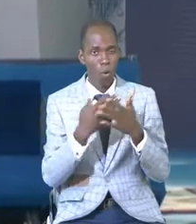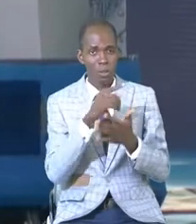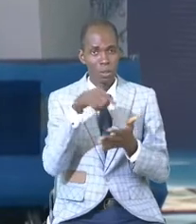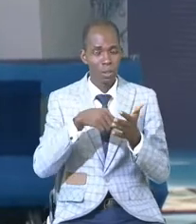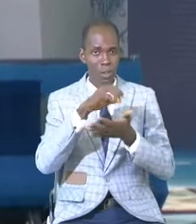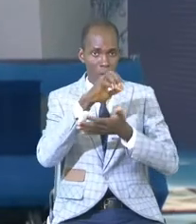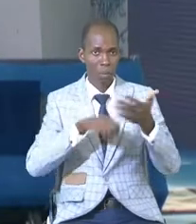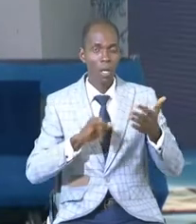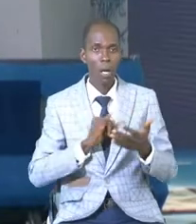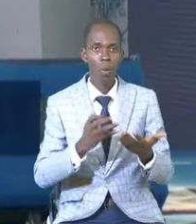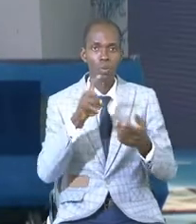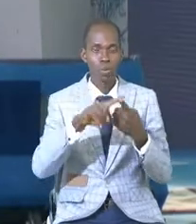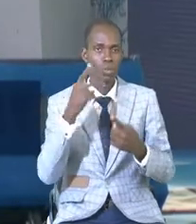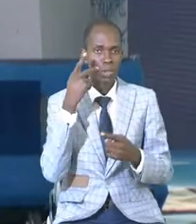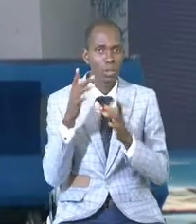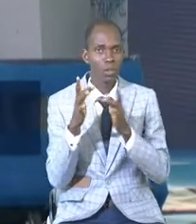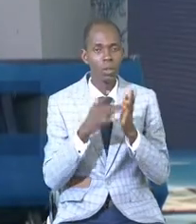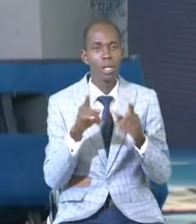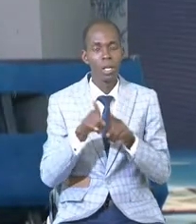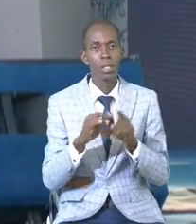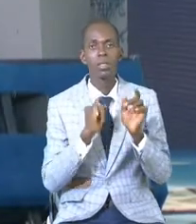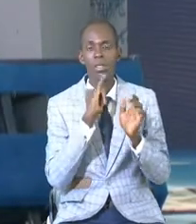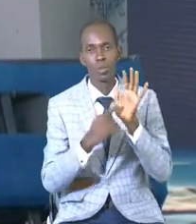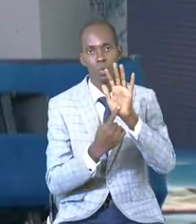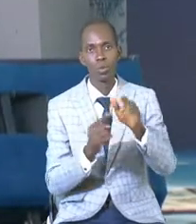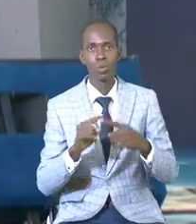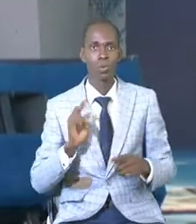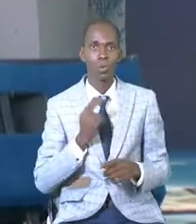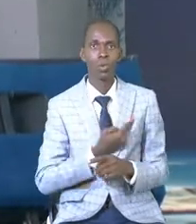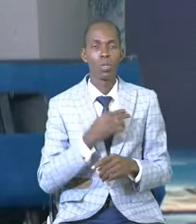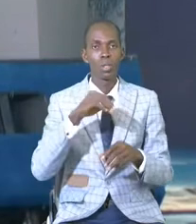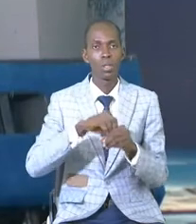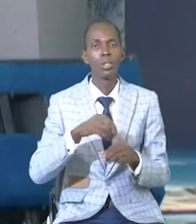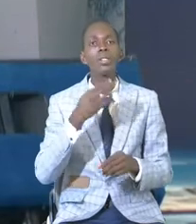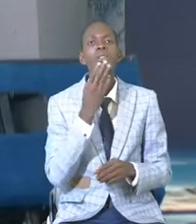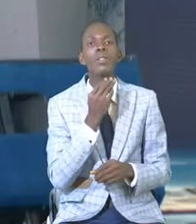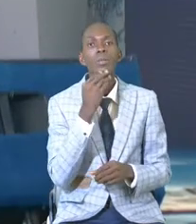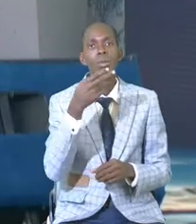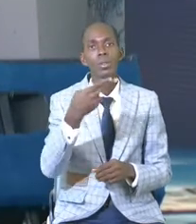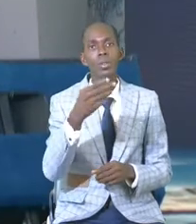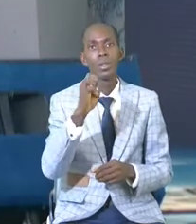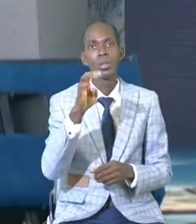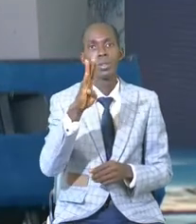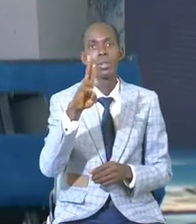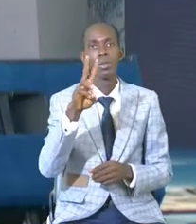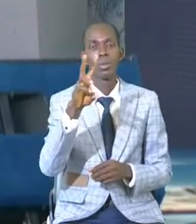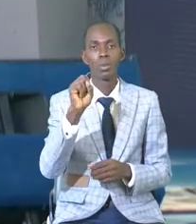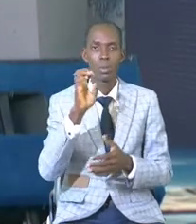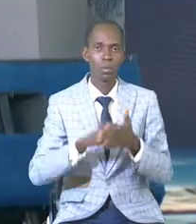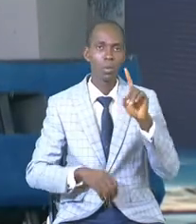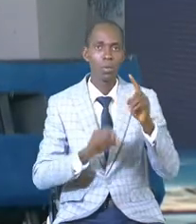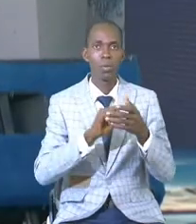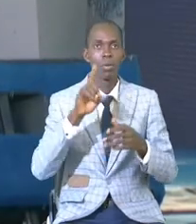he's revealed unto us. Hebrews chapter 3, chapter 1, verse 1. God, who at sundry times and